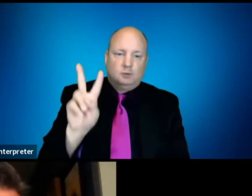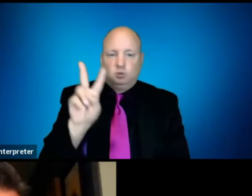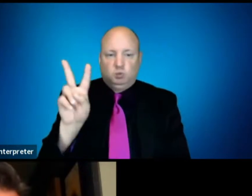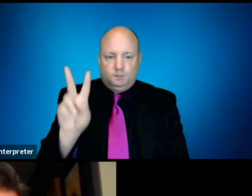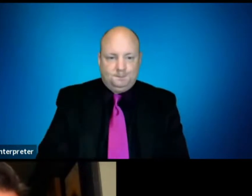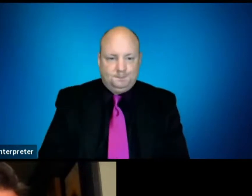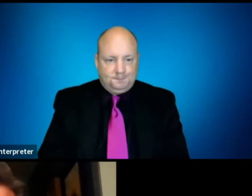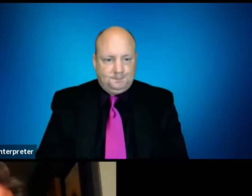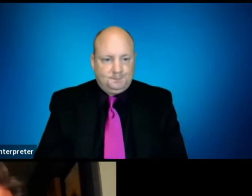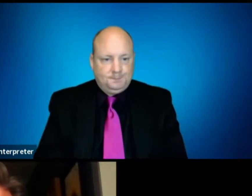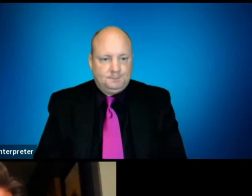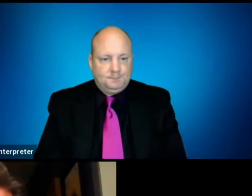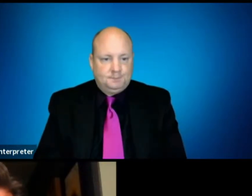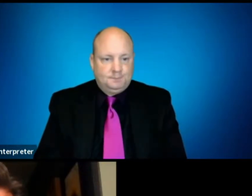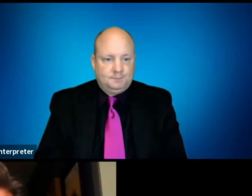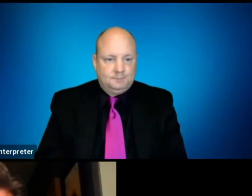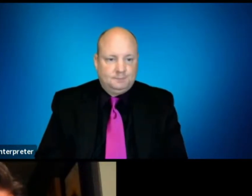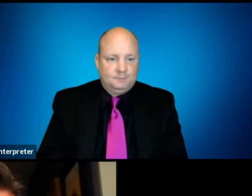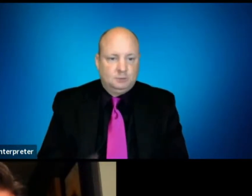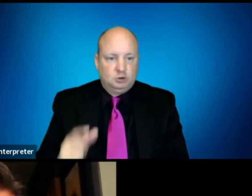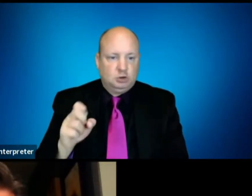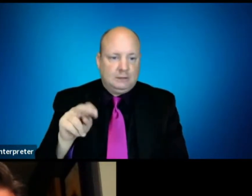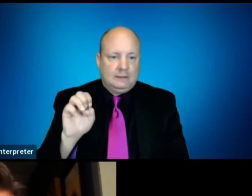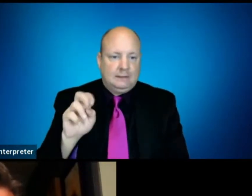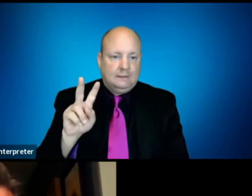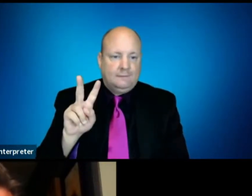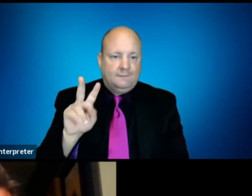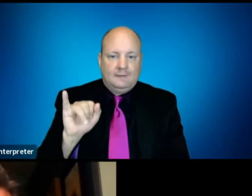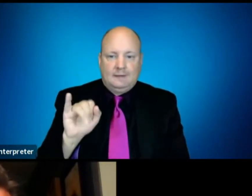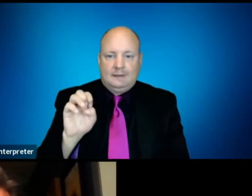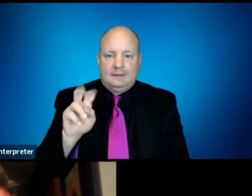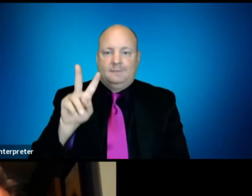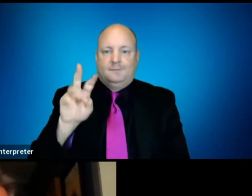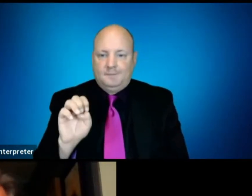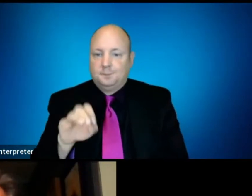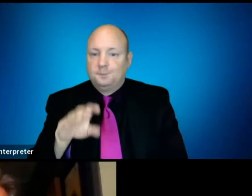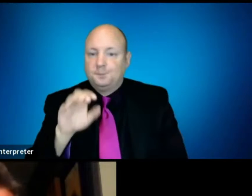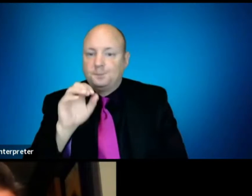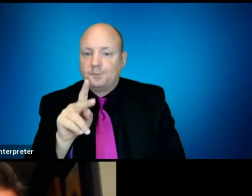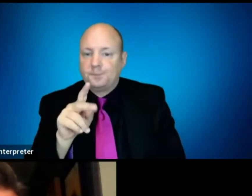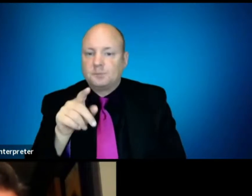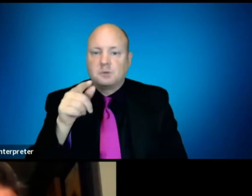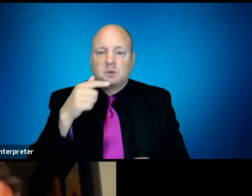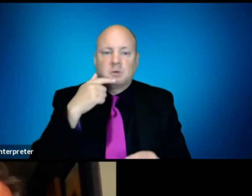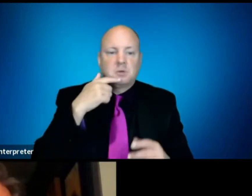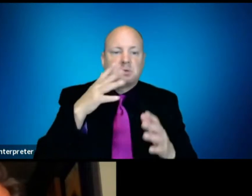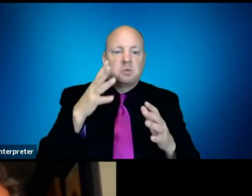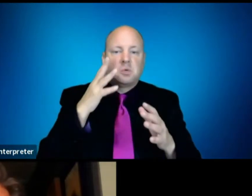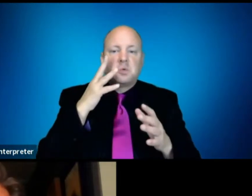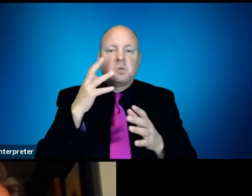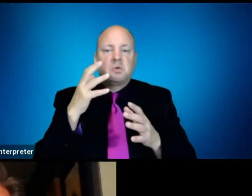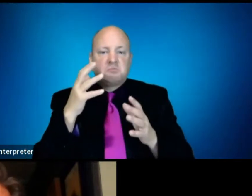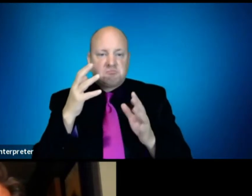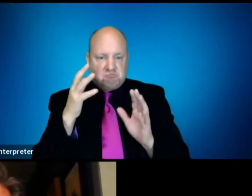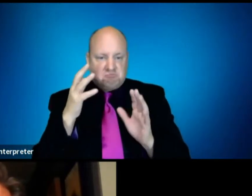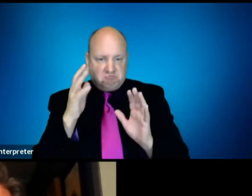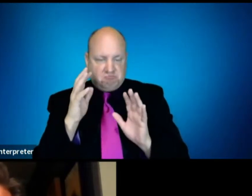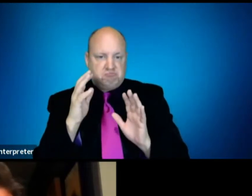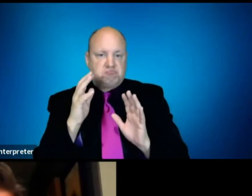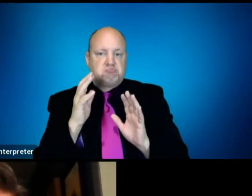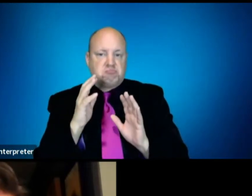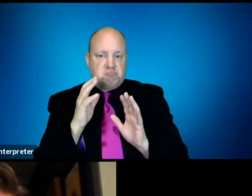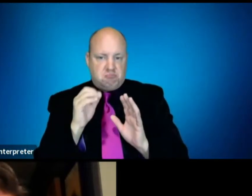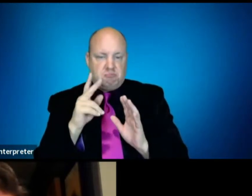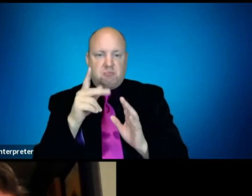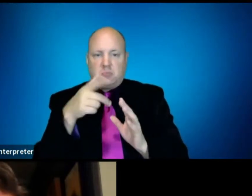Hey, thanks for taking this question. I have two questions, so I'll kind of break it up just so I don't overwhelm you all at once. But the first question is, we